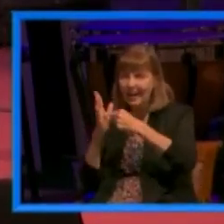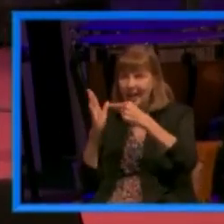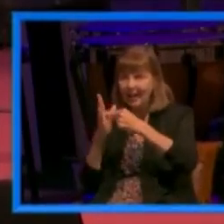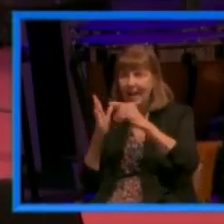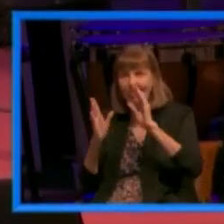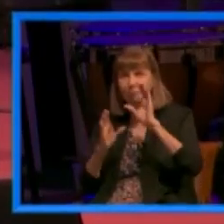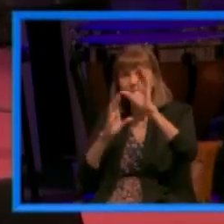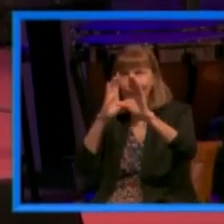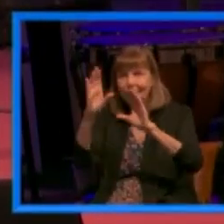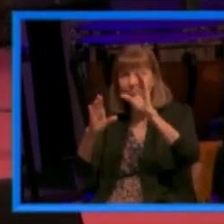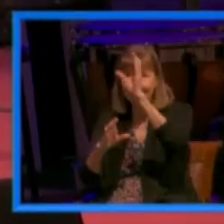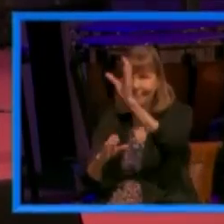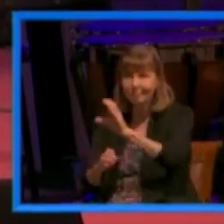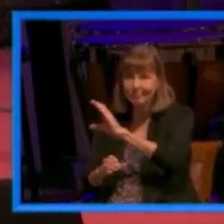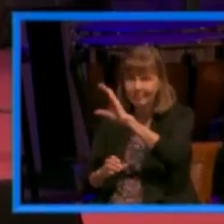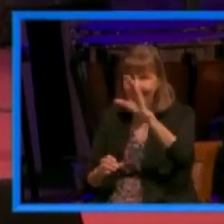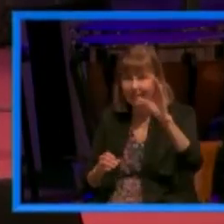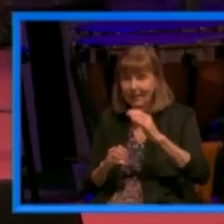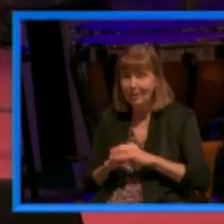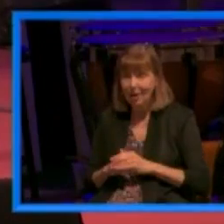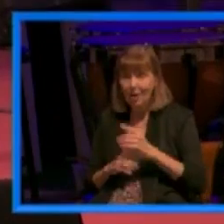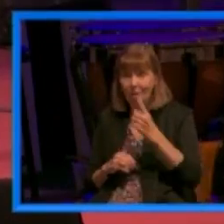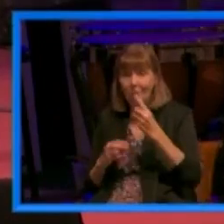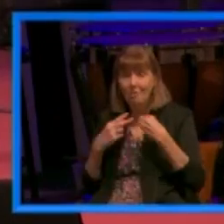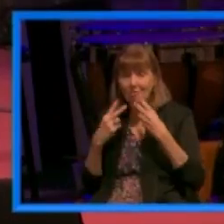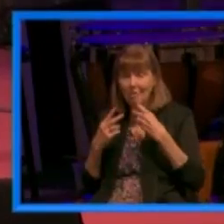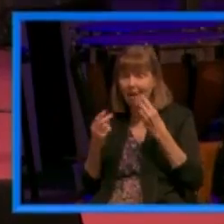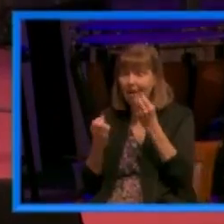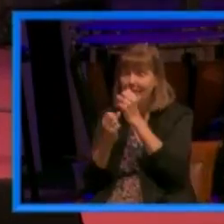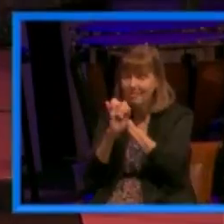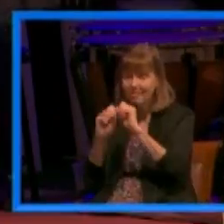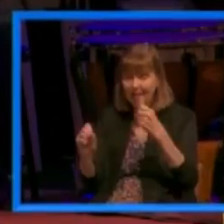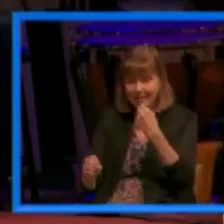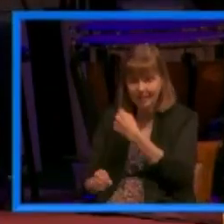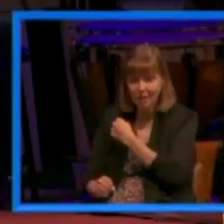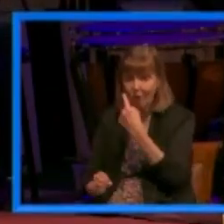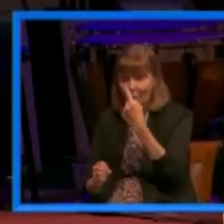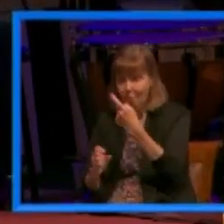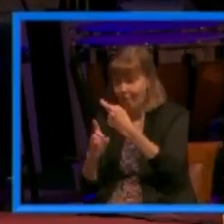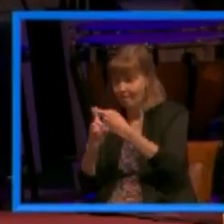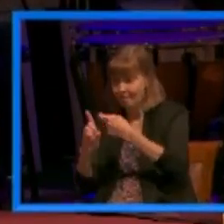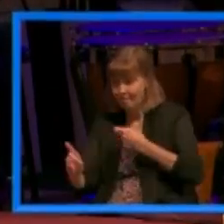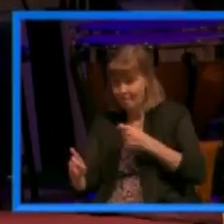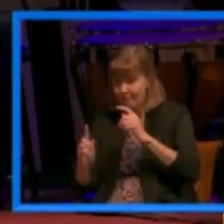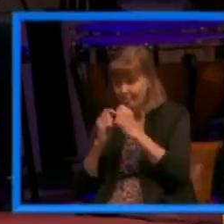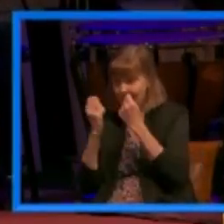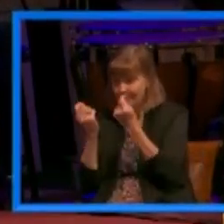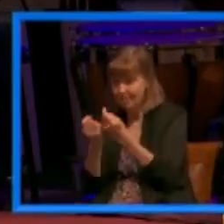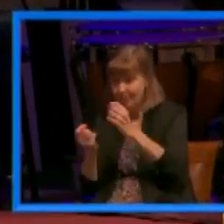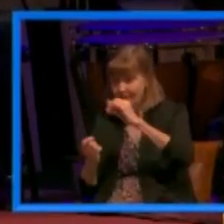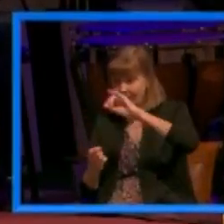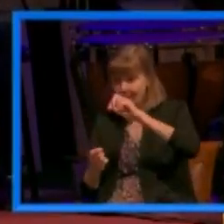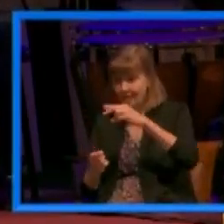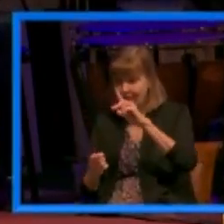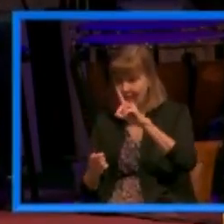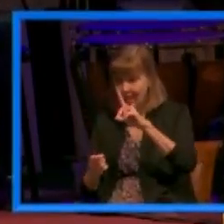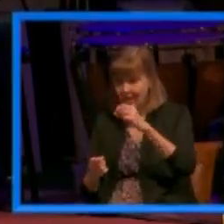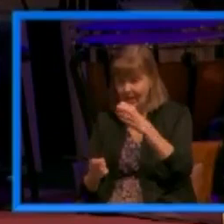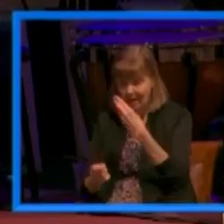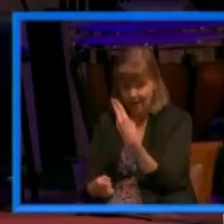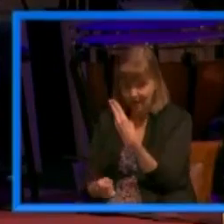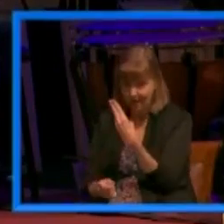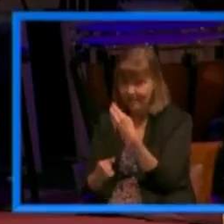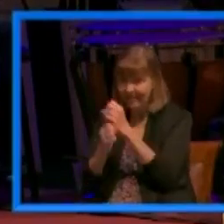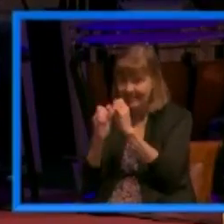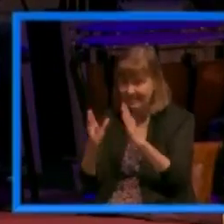Abraham's loins that has rescued us. There is one from the tribe of Judah, the lion. There is a Savior, and his name is Jesus. And so